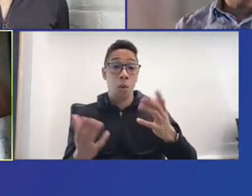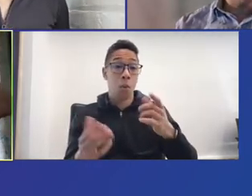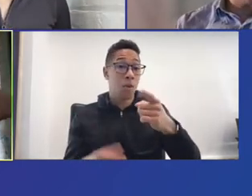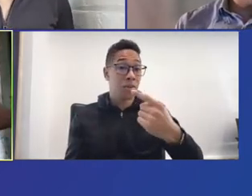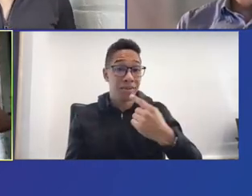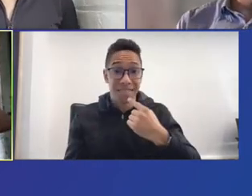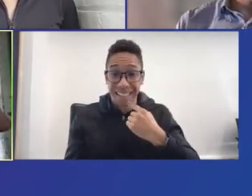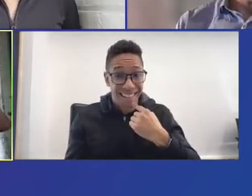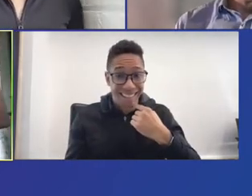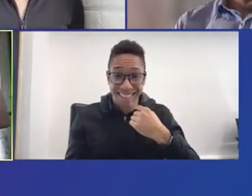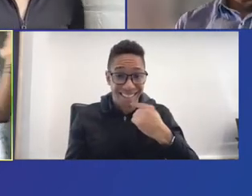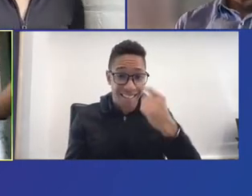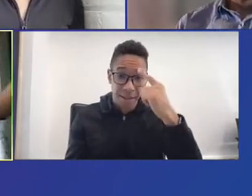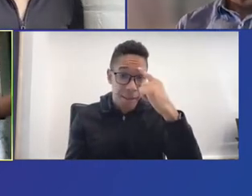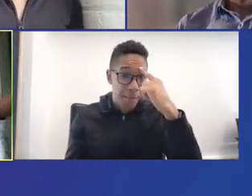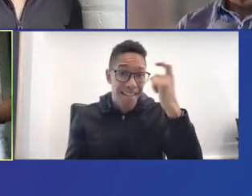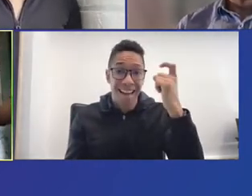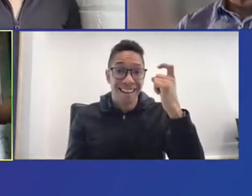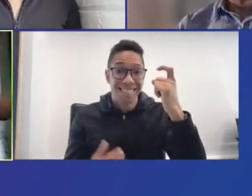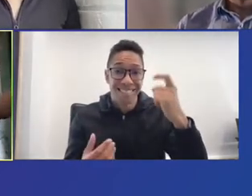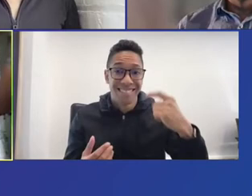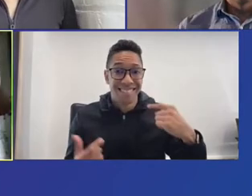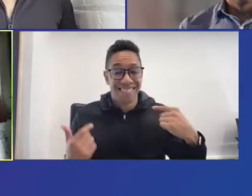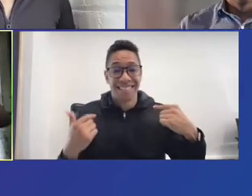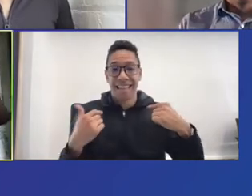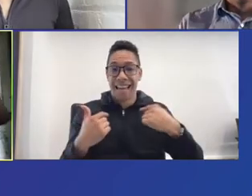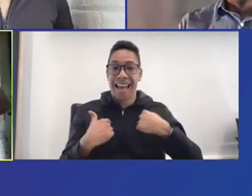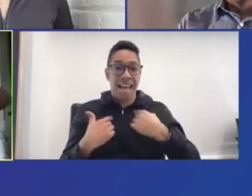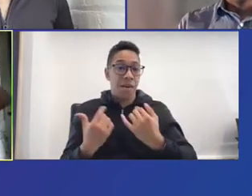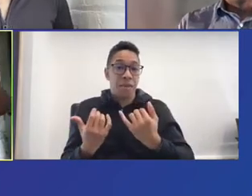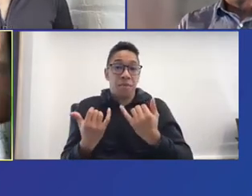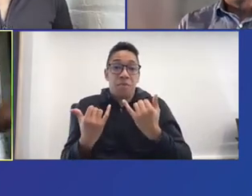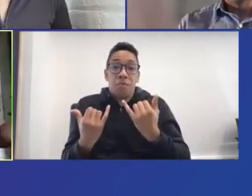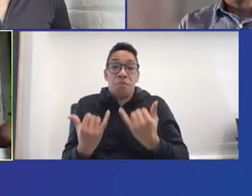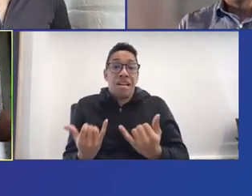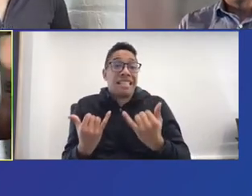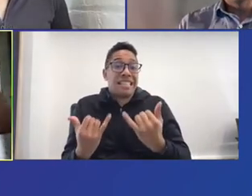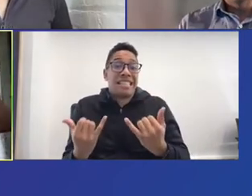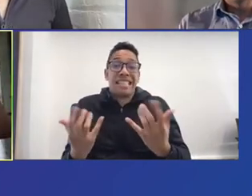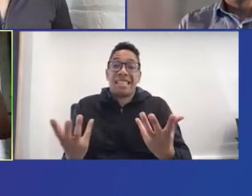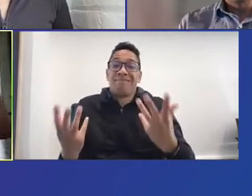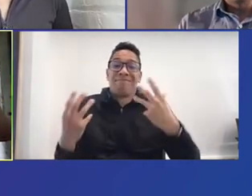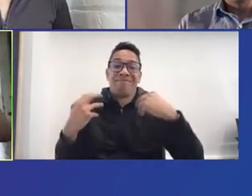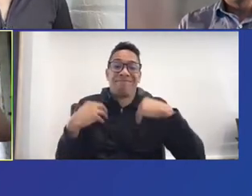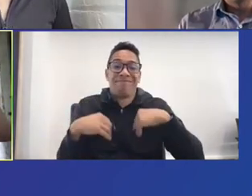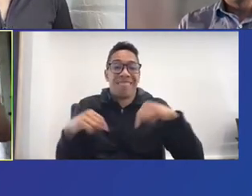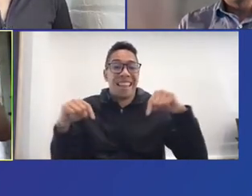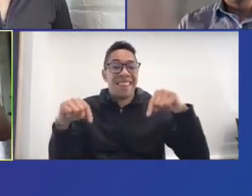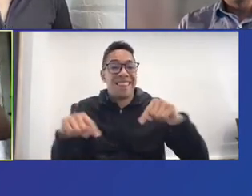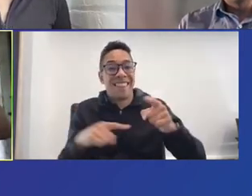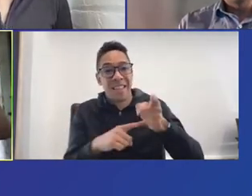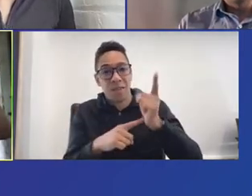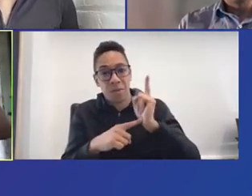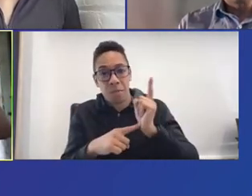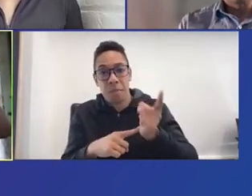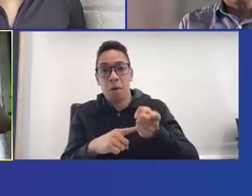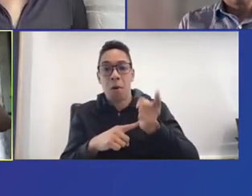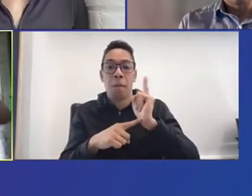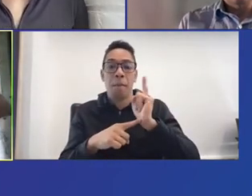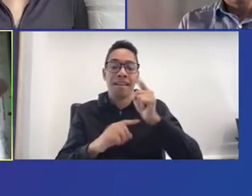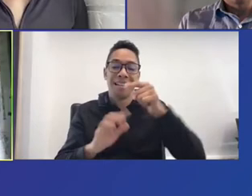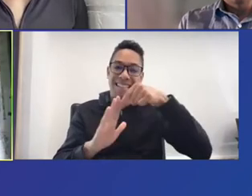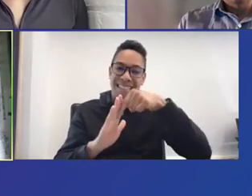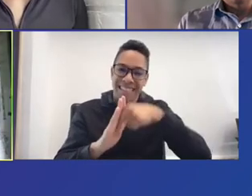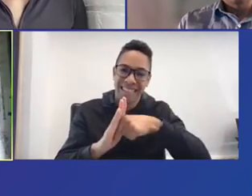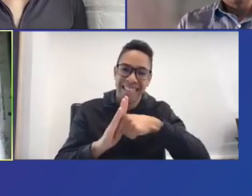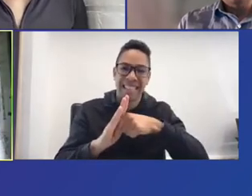because I was presencing this moment so deeply, profoundly, like